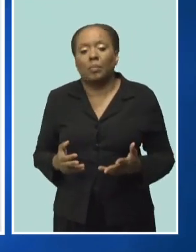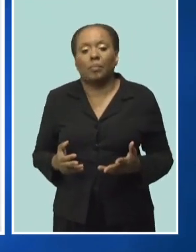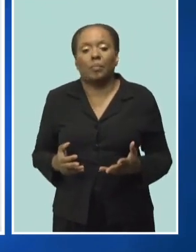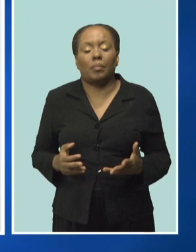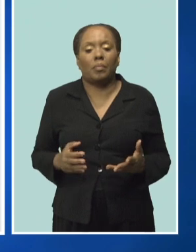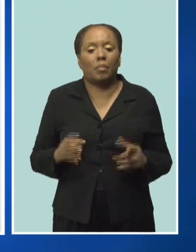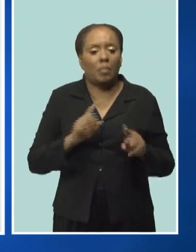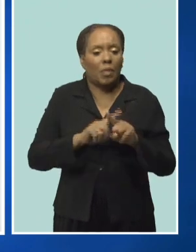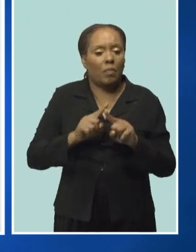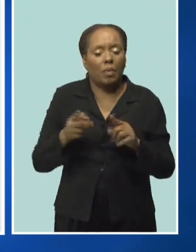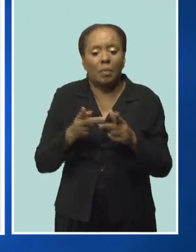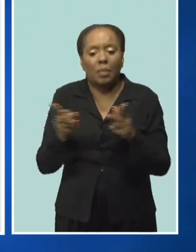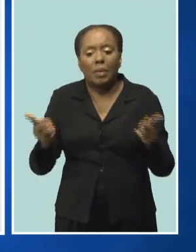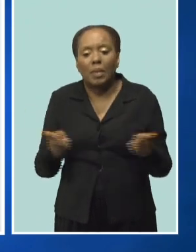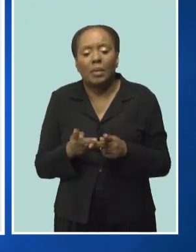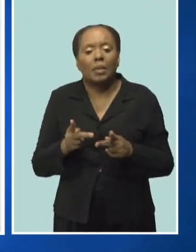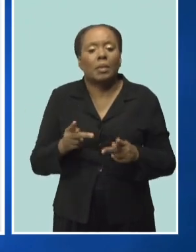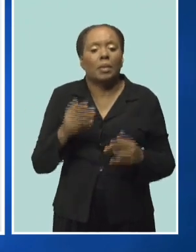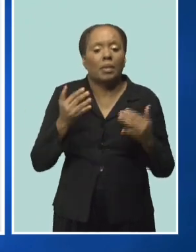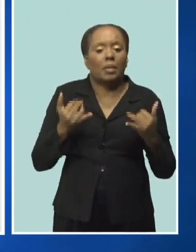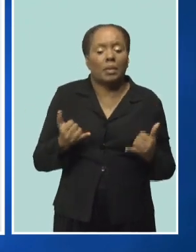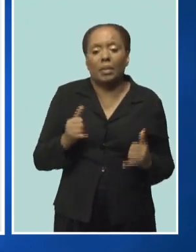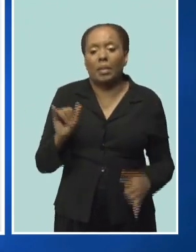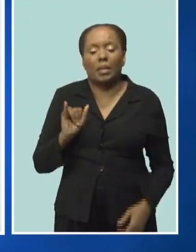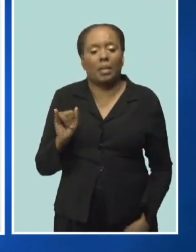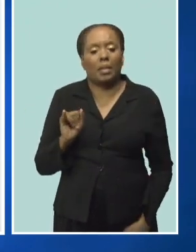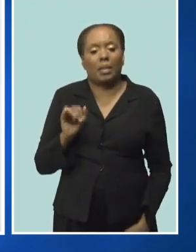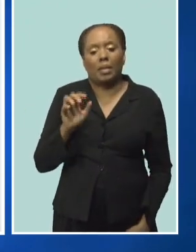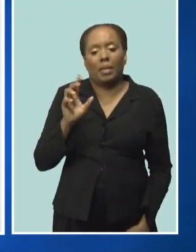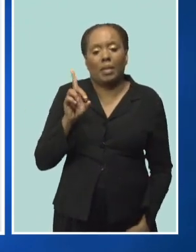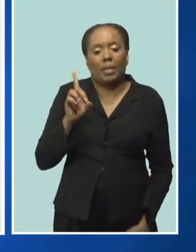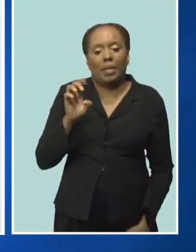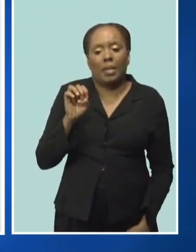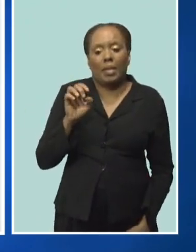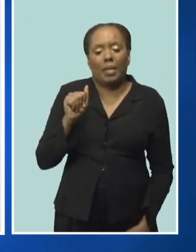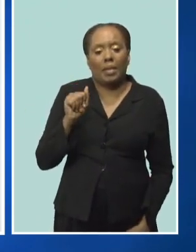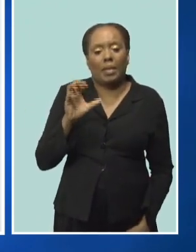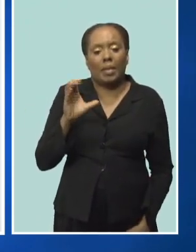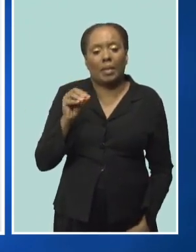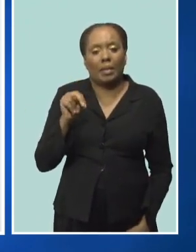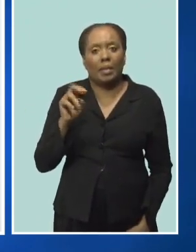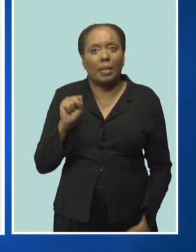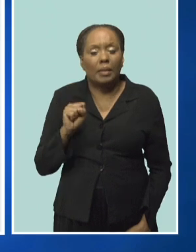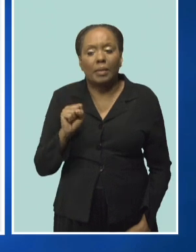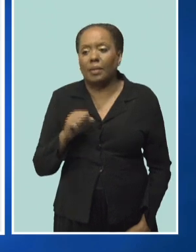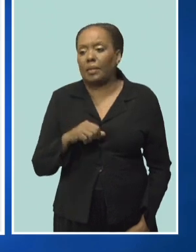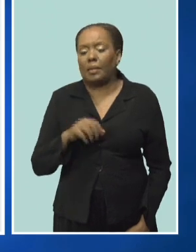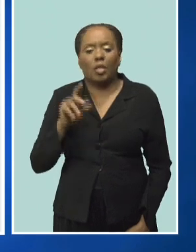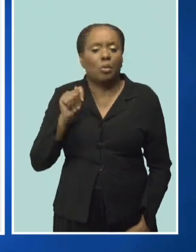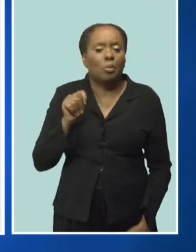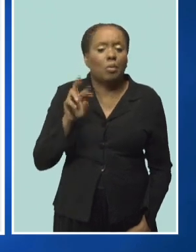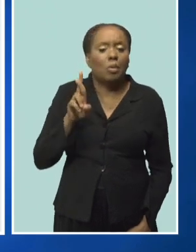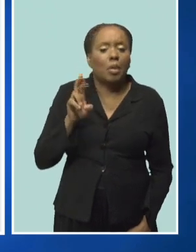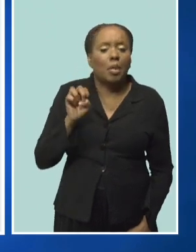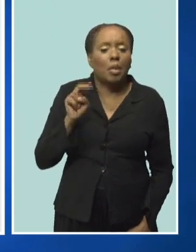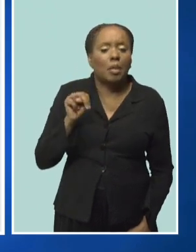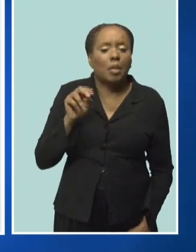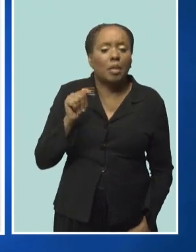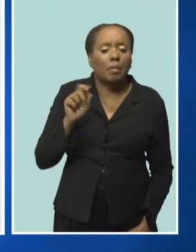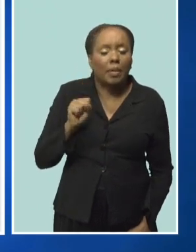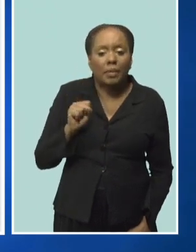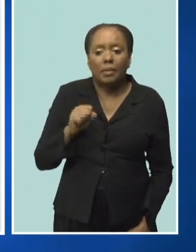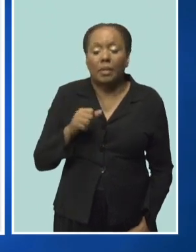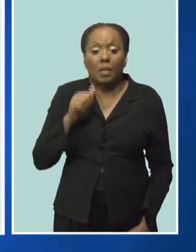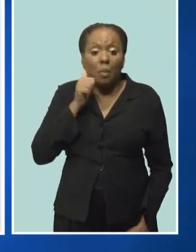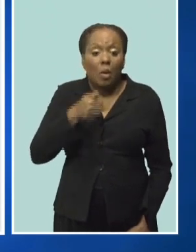to Goodland, to Deacon's Farm, to Kensington New Road, to a number of areas I am informed. And tomorrow, they'll continue in Wotton,